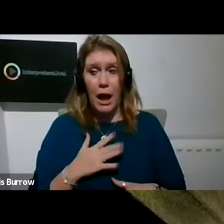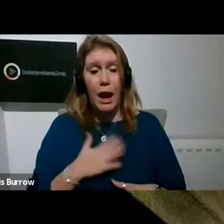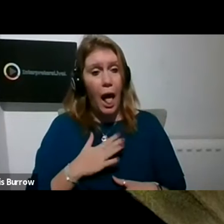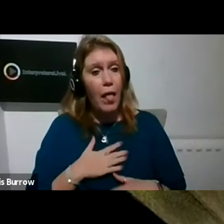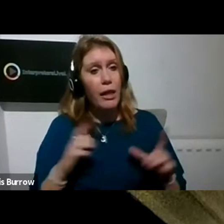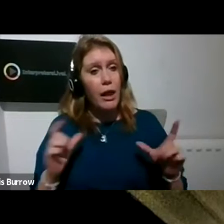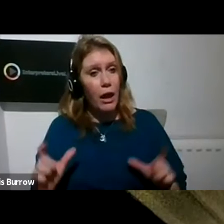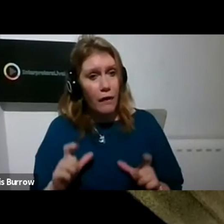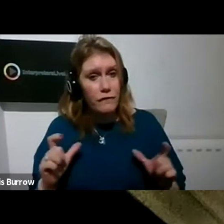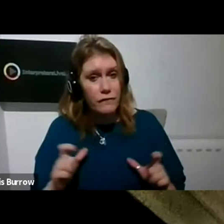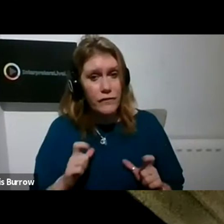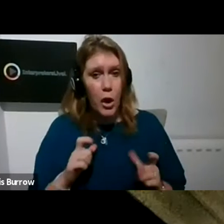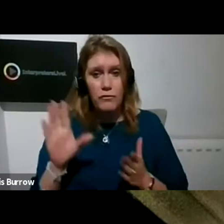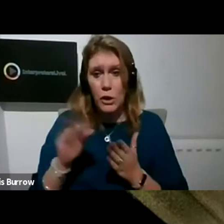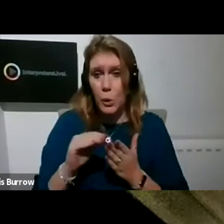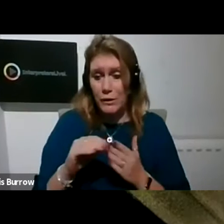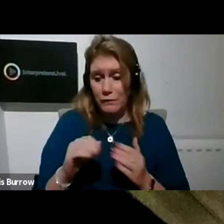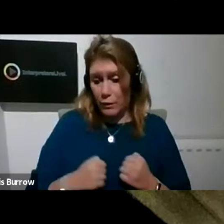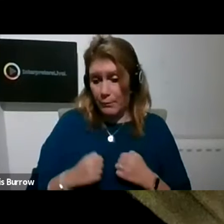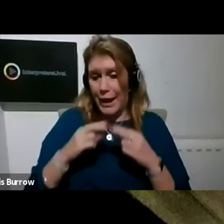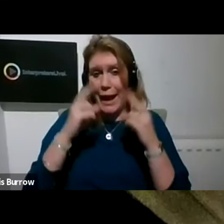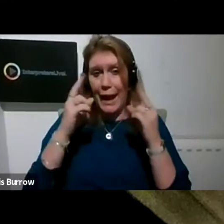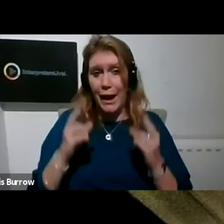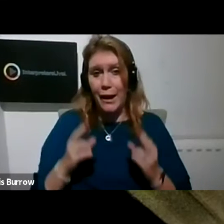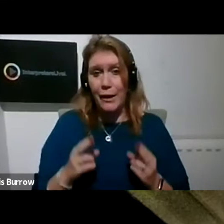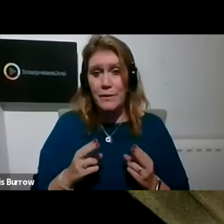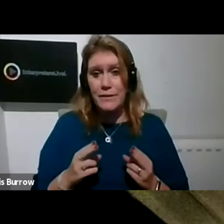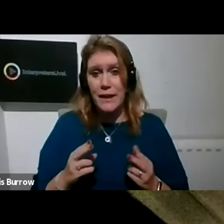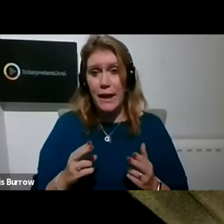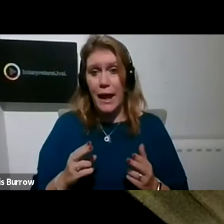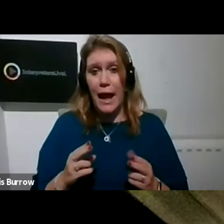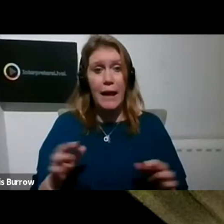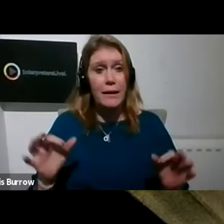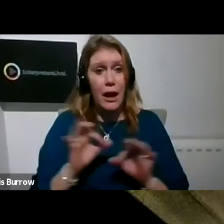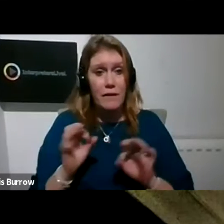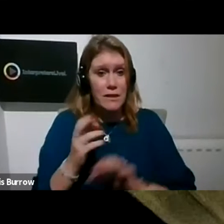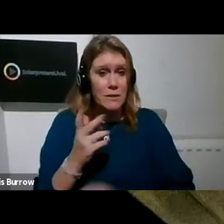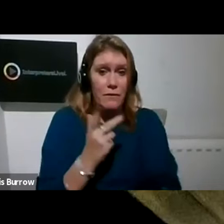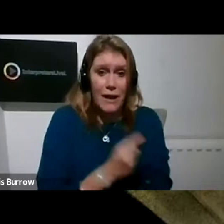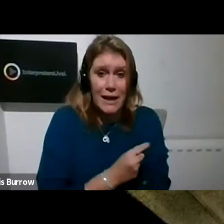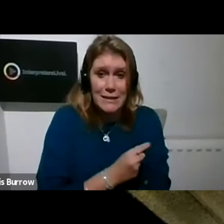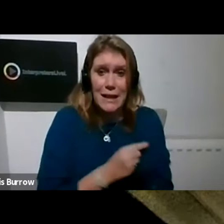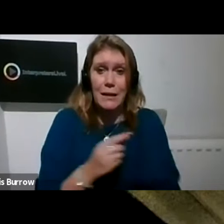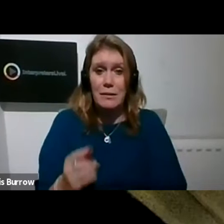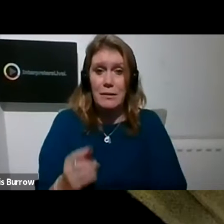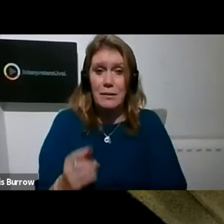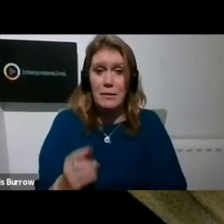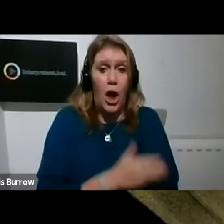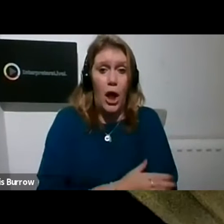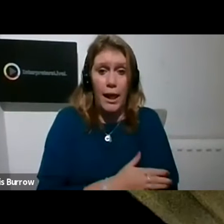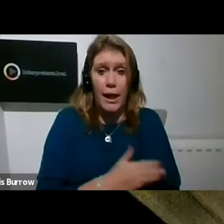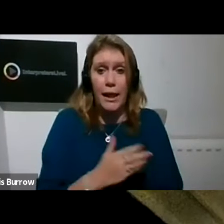house and not going anywhere. I think that time none of us was vaccinated yet because it was quite early on. Yeah.